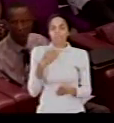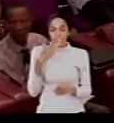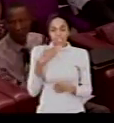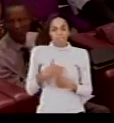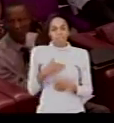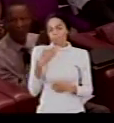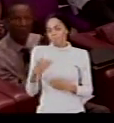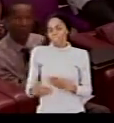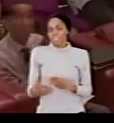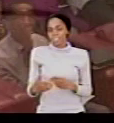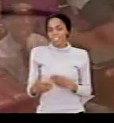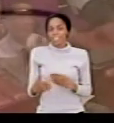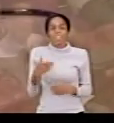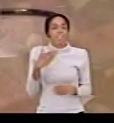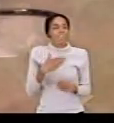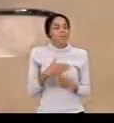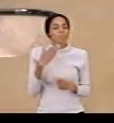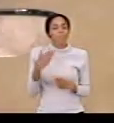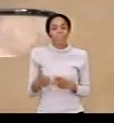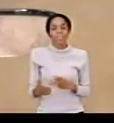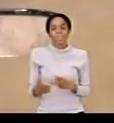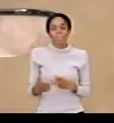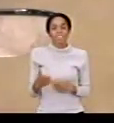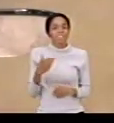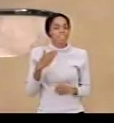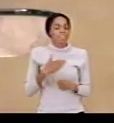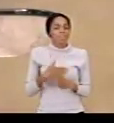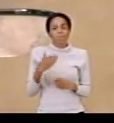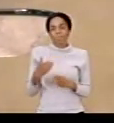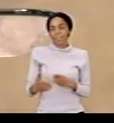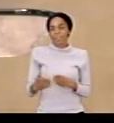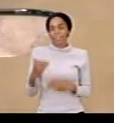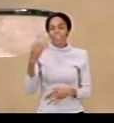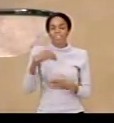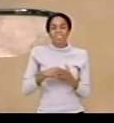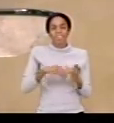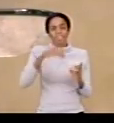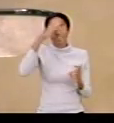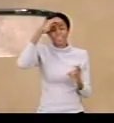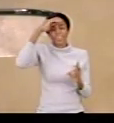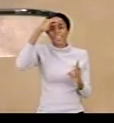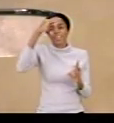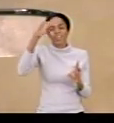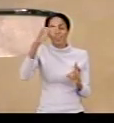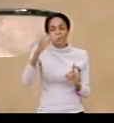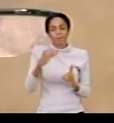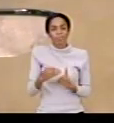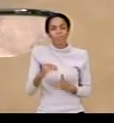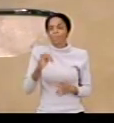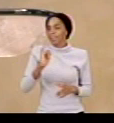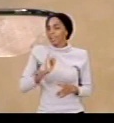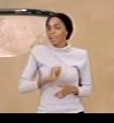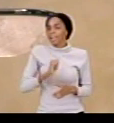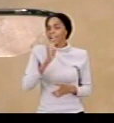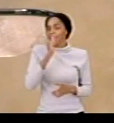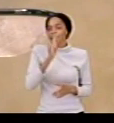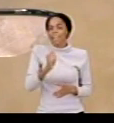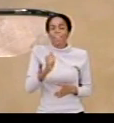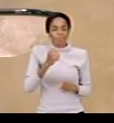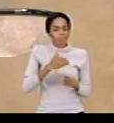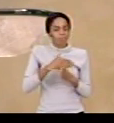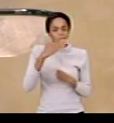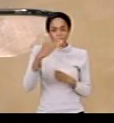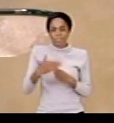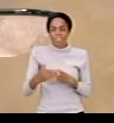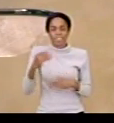him. Complete, complete, complete in him. Oh yes, I